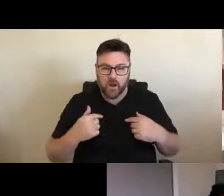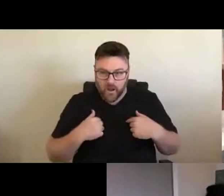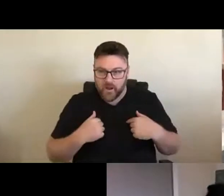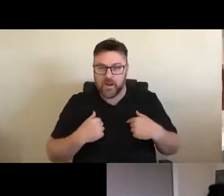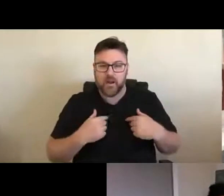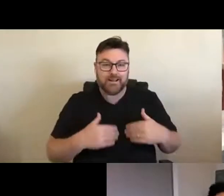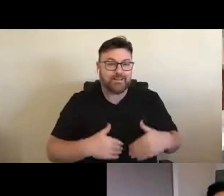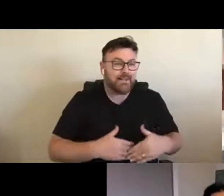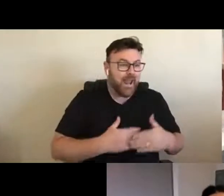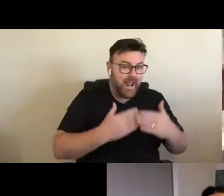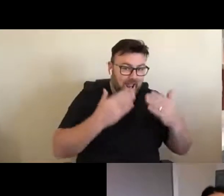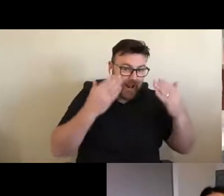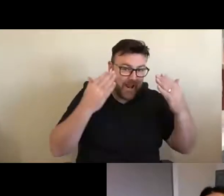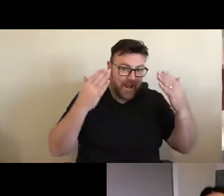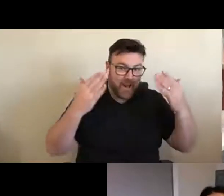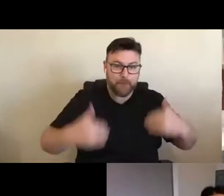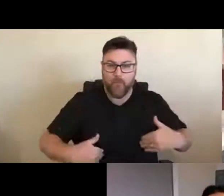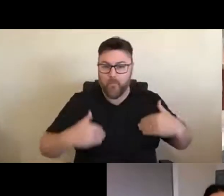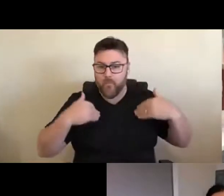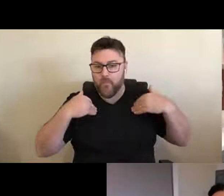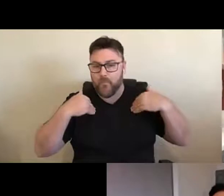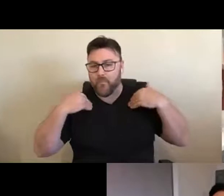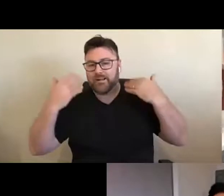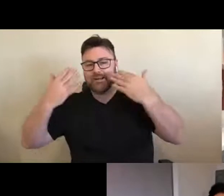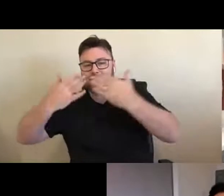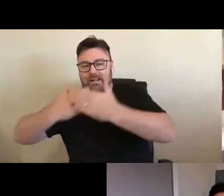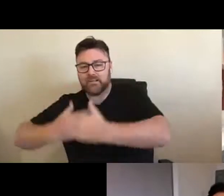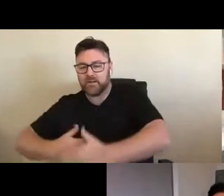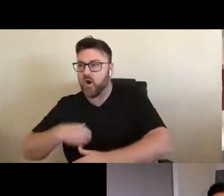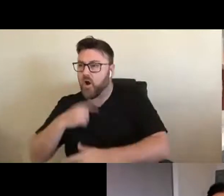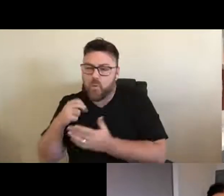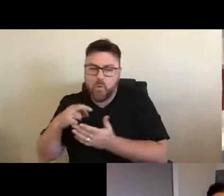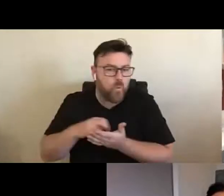evening. And the climate really makes you